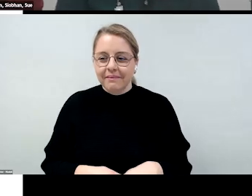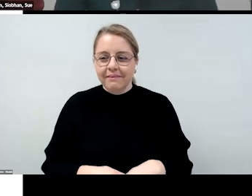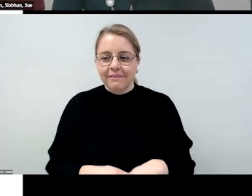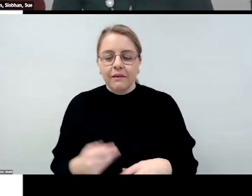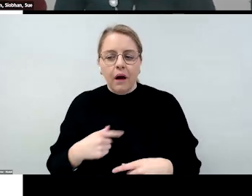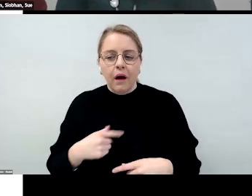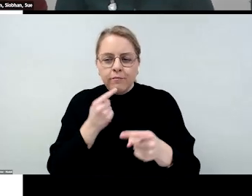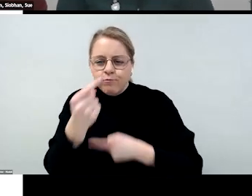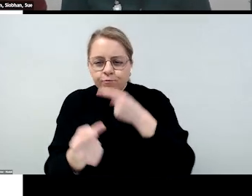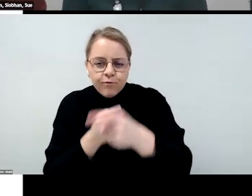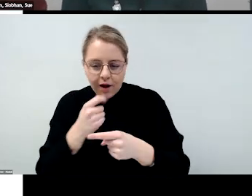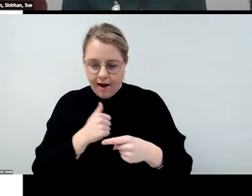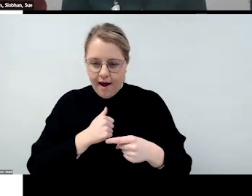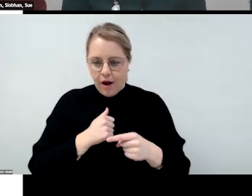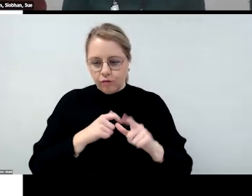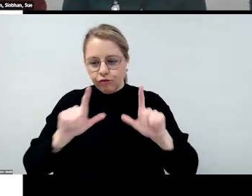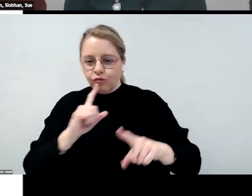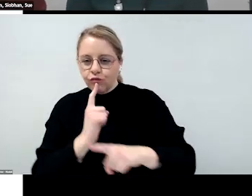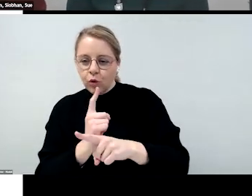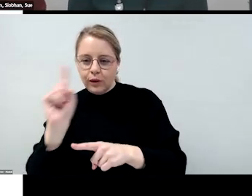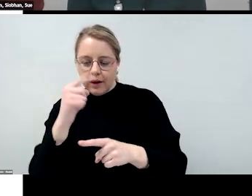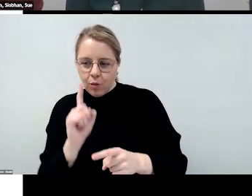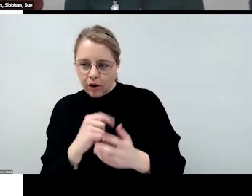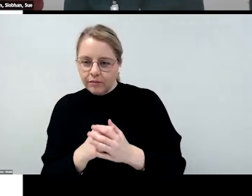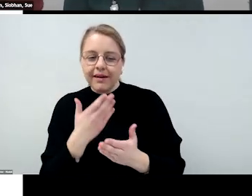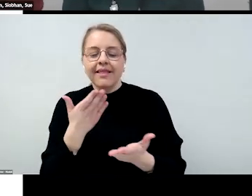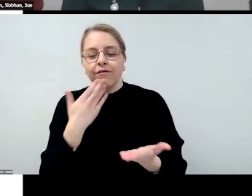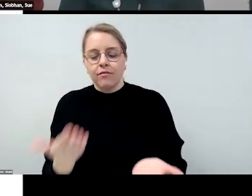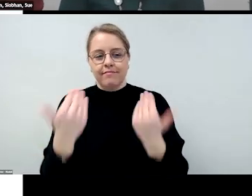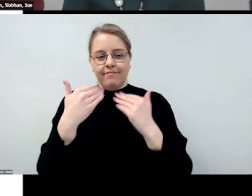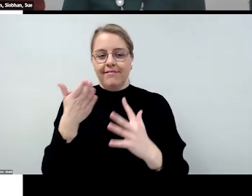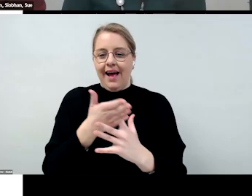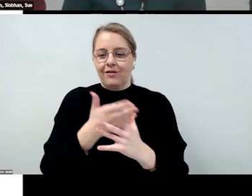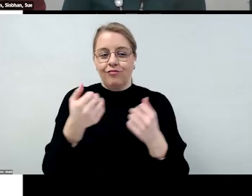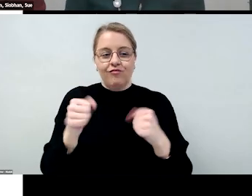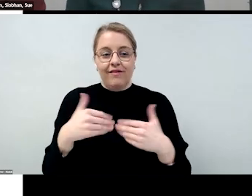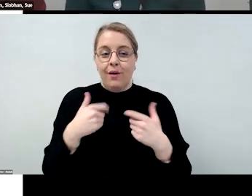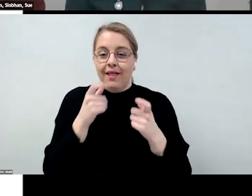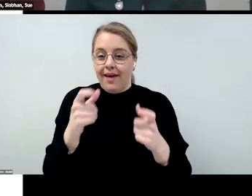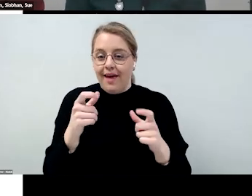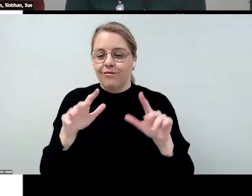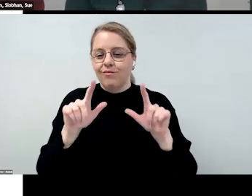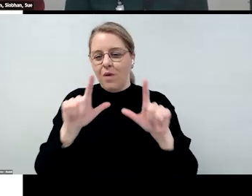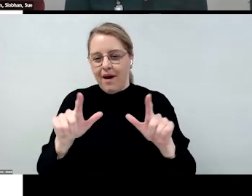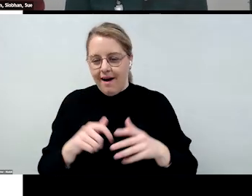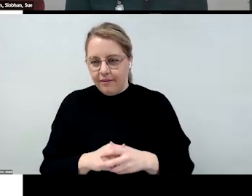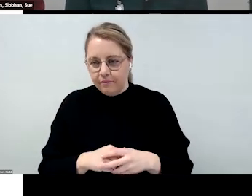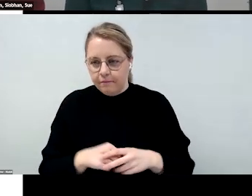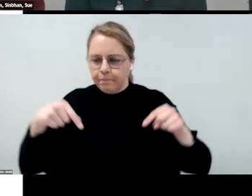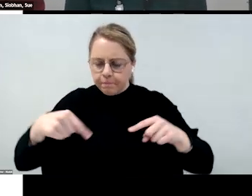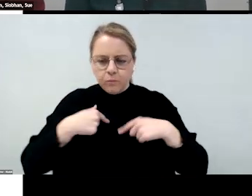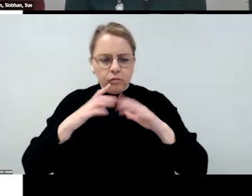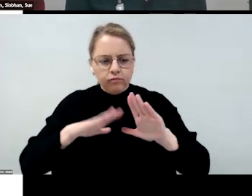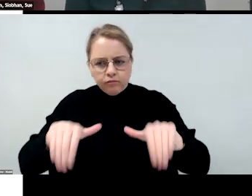speaking about today. But thank you everyone for joining us here for the Access to Preventive Healthcare webinar. So this is a webinar that we're presenting,